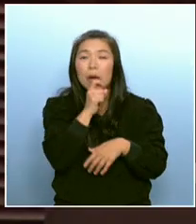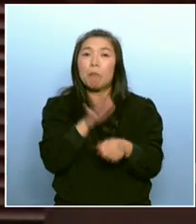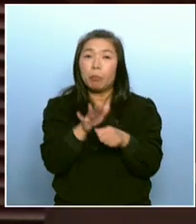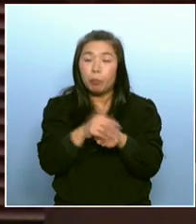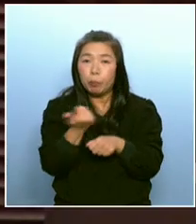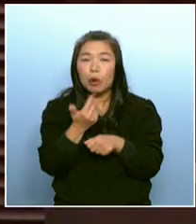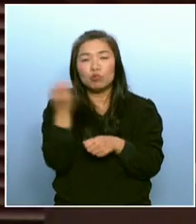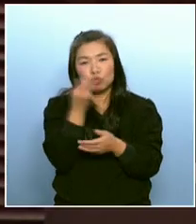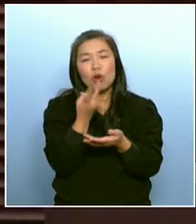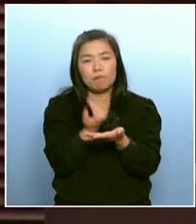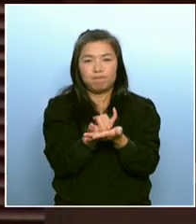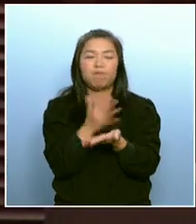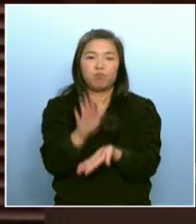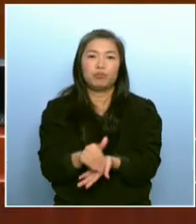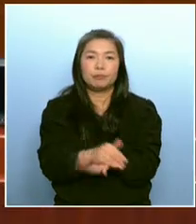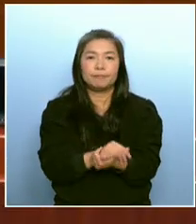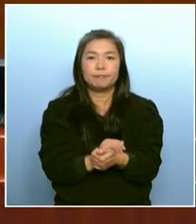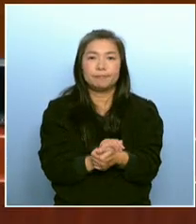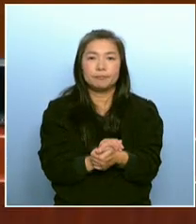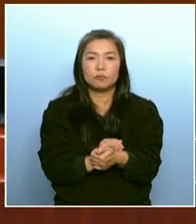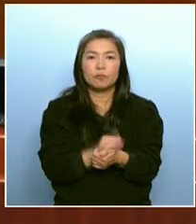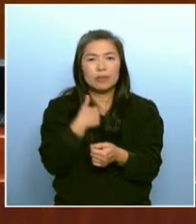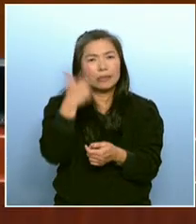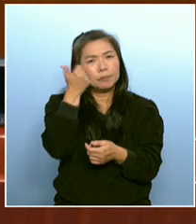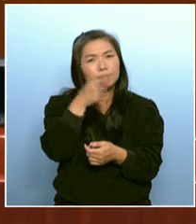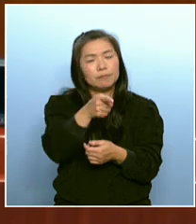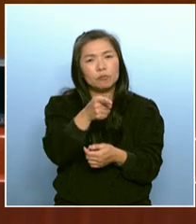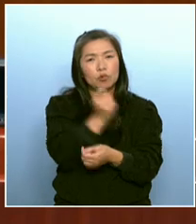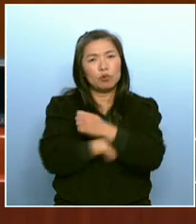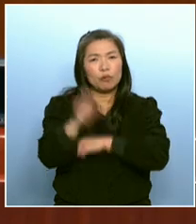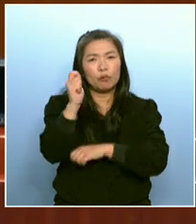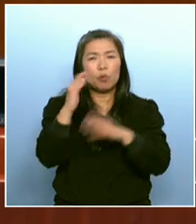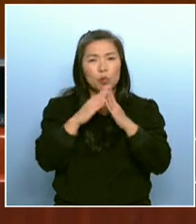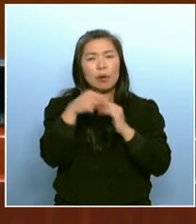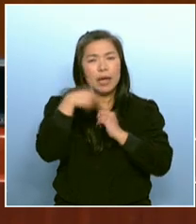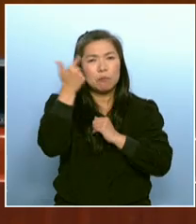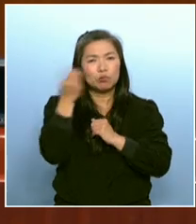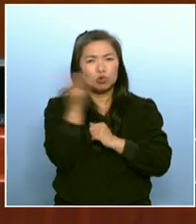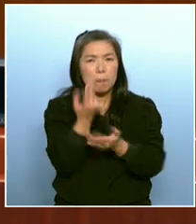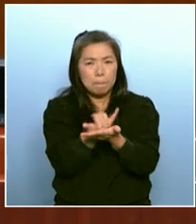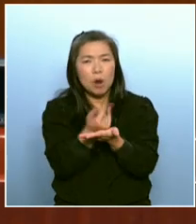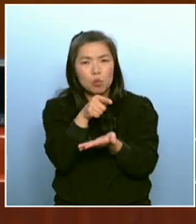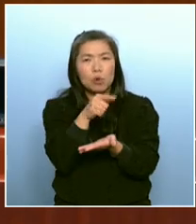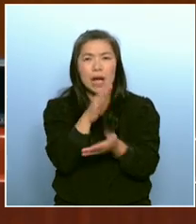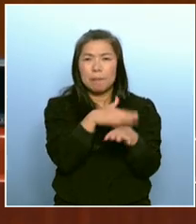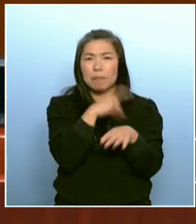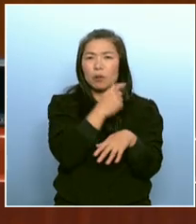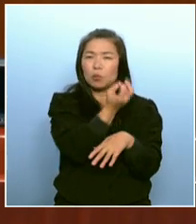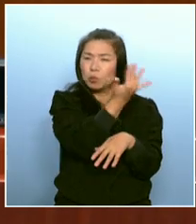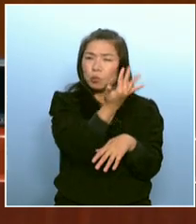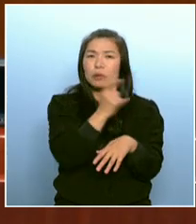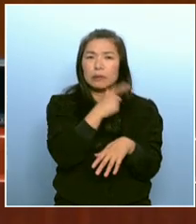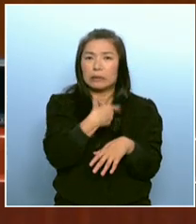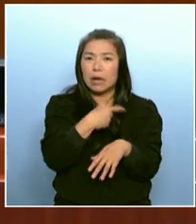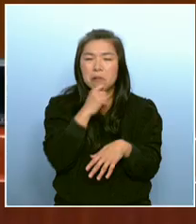The current alumni are still very young. When they get to secondary school, if they are interested in joining the program, we would see